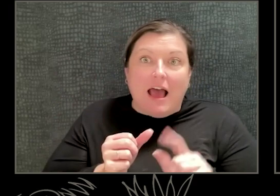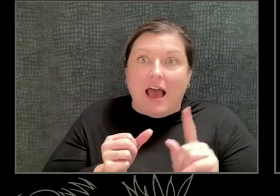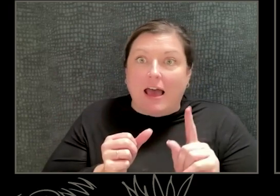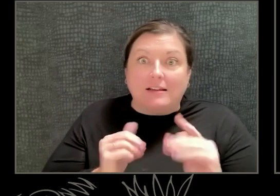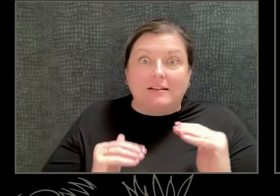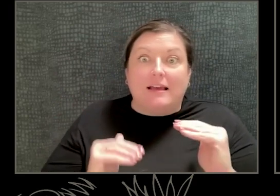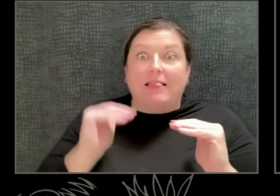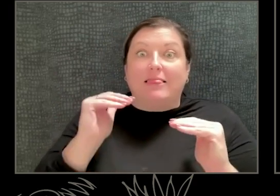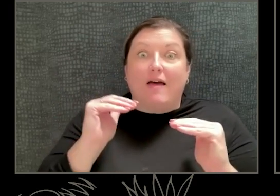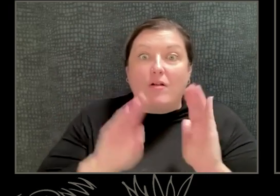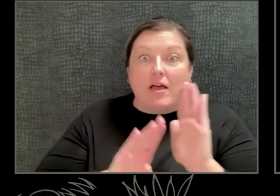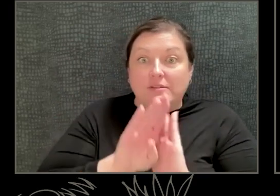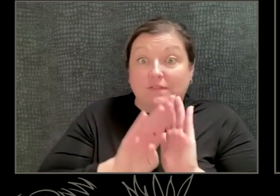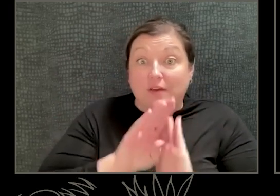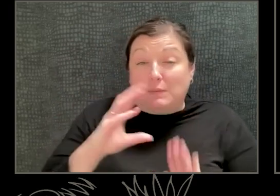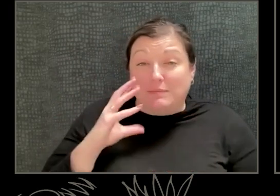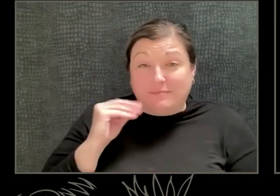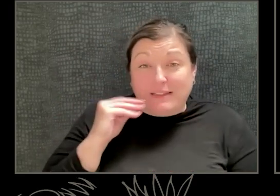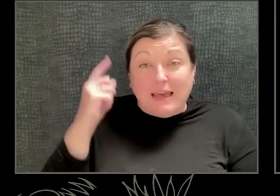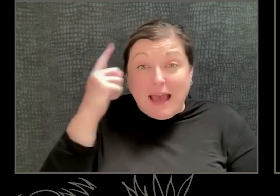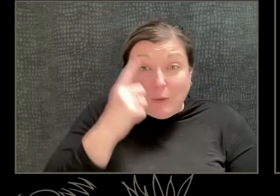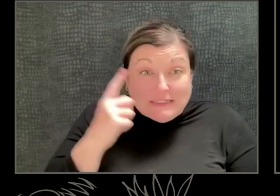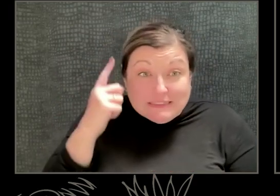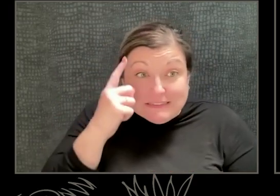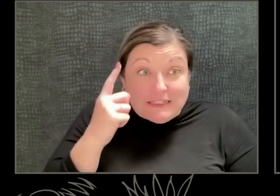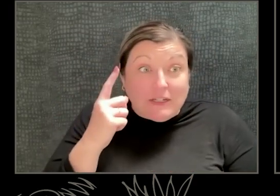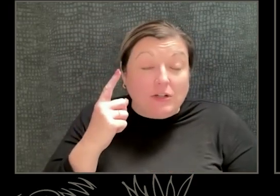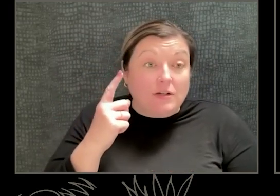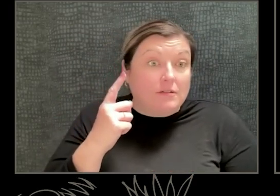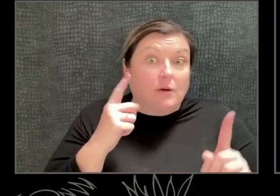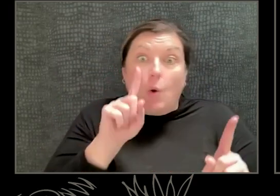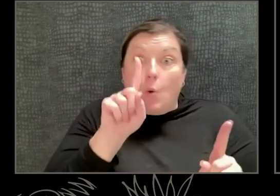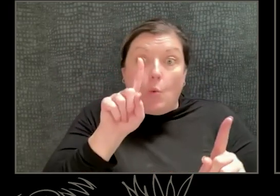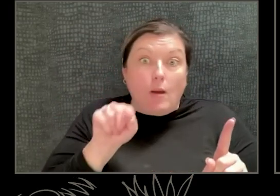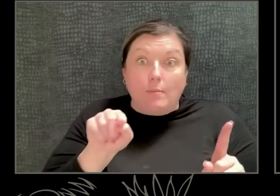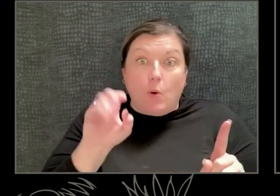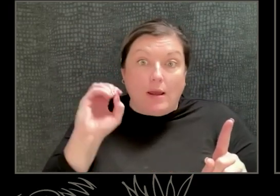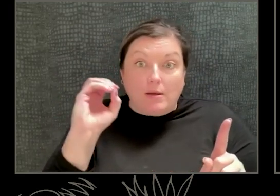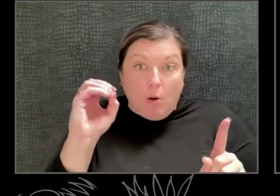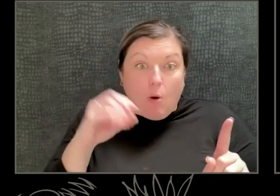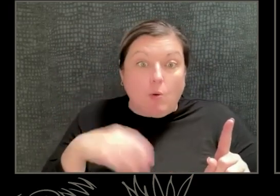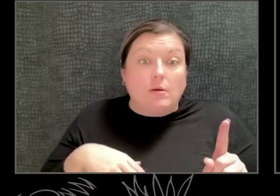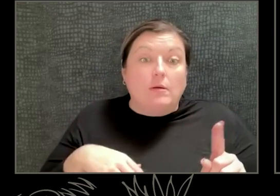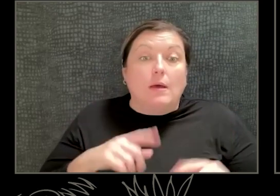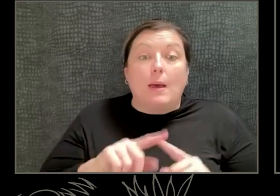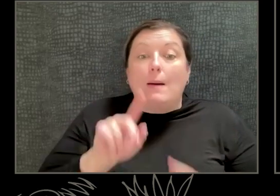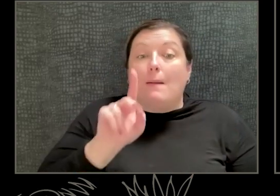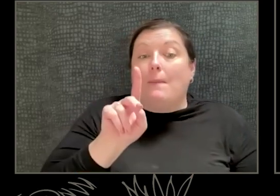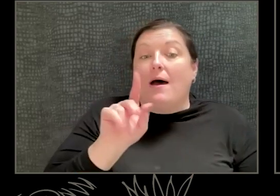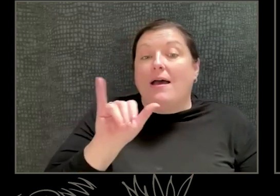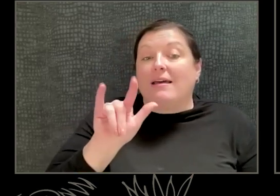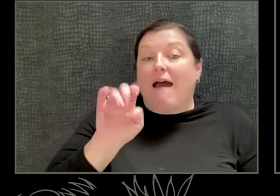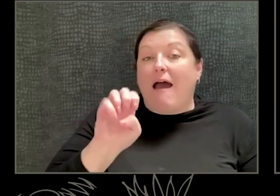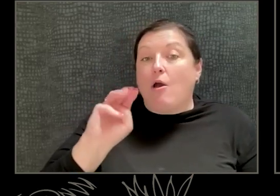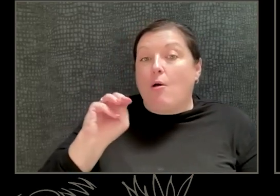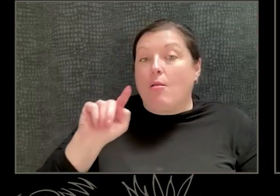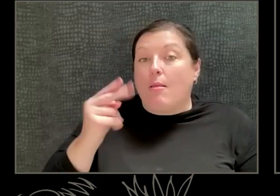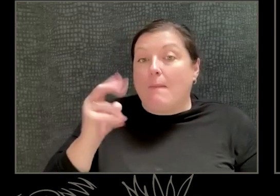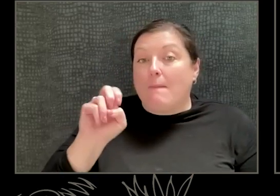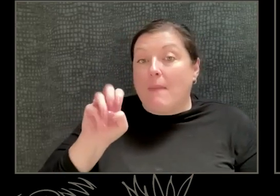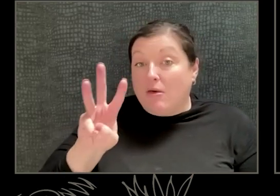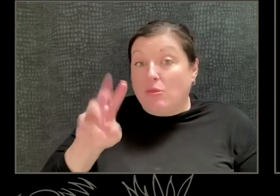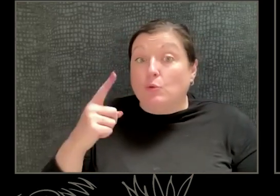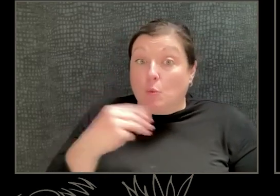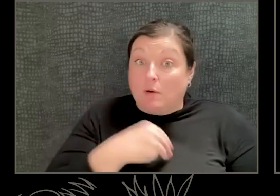of developer experience that I would consider just 1.0. But Kyle Matthews, one of the